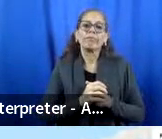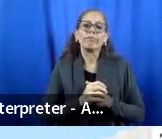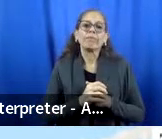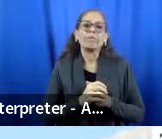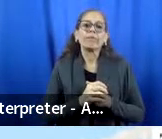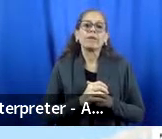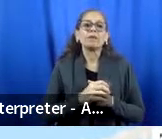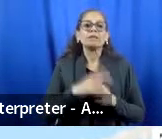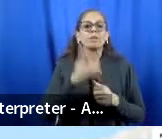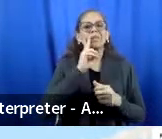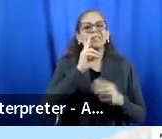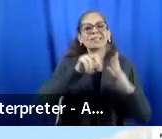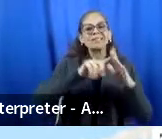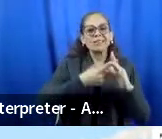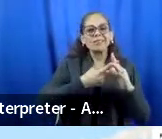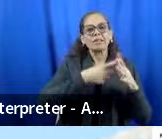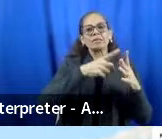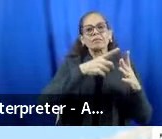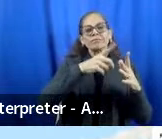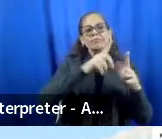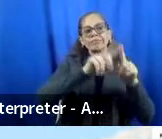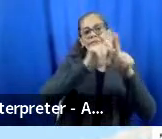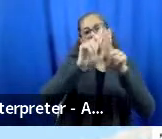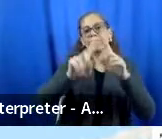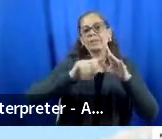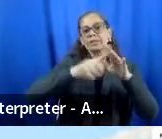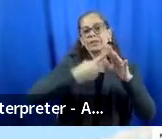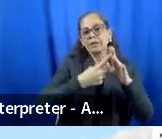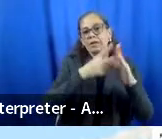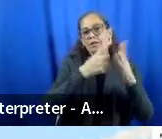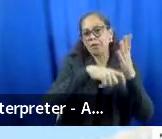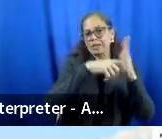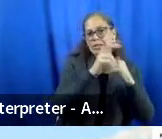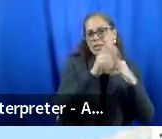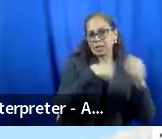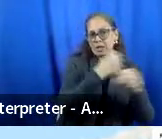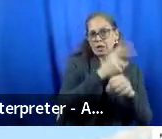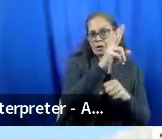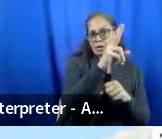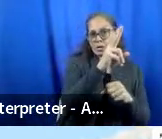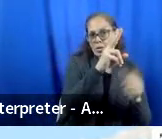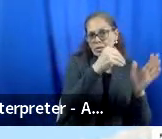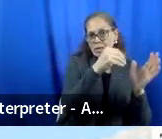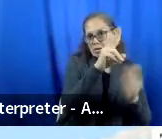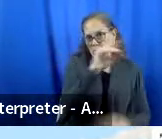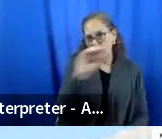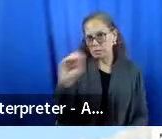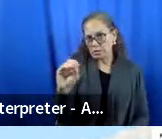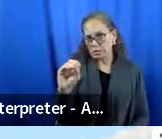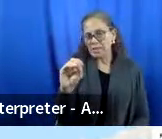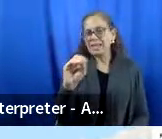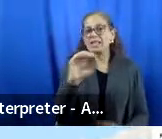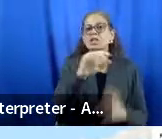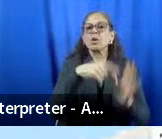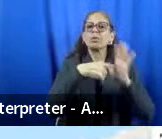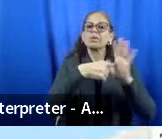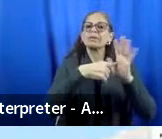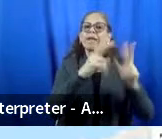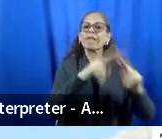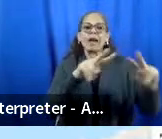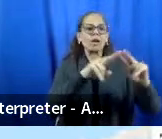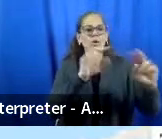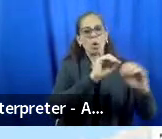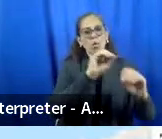different starting prices in the year 2000, this map is showing an indexed value, which is why you don't see any